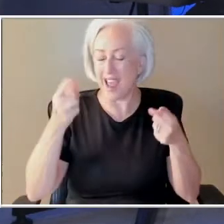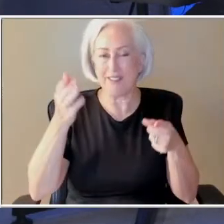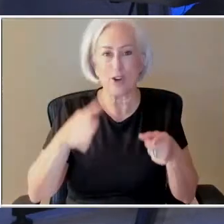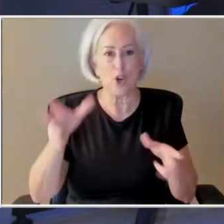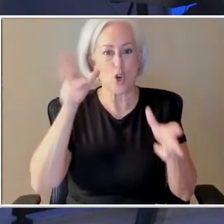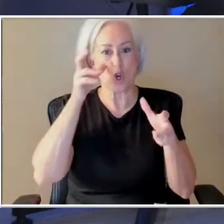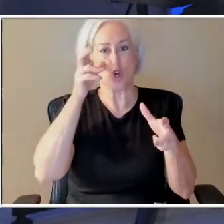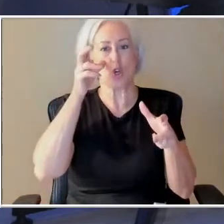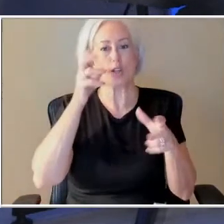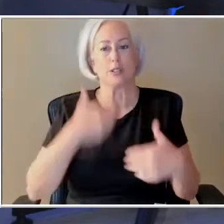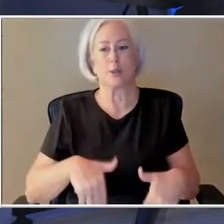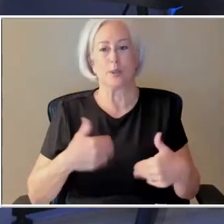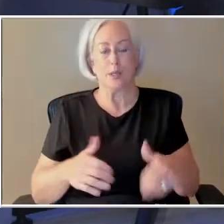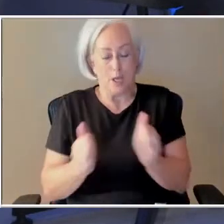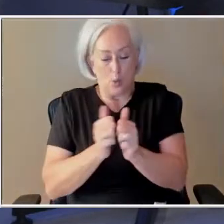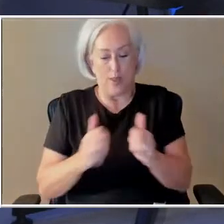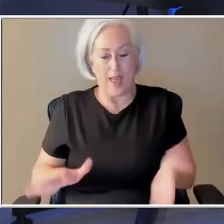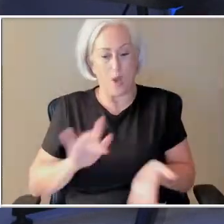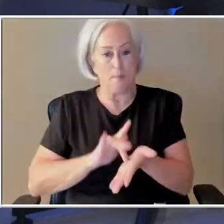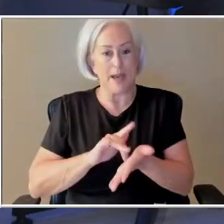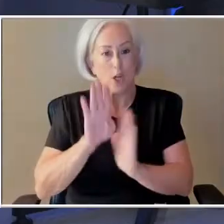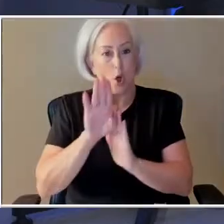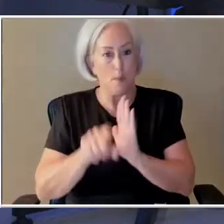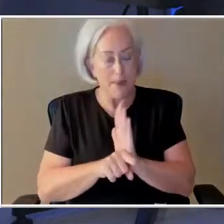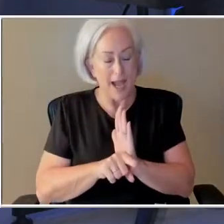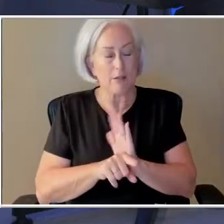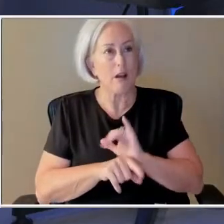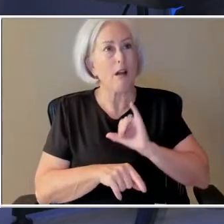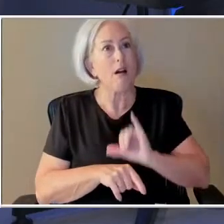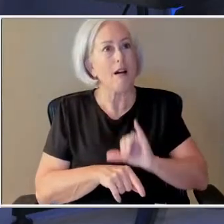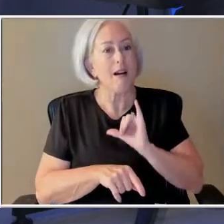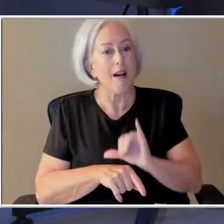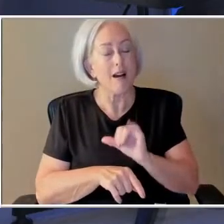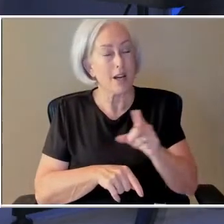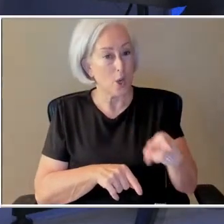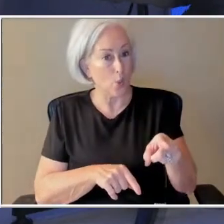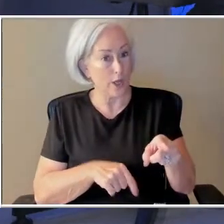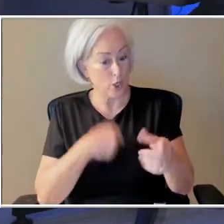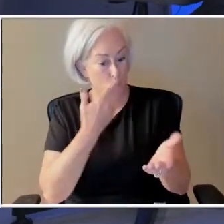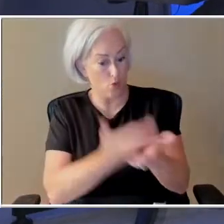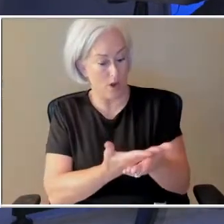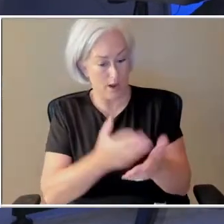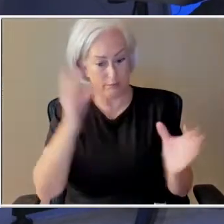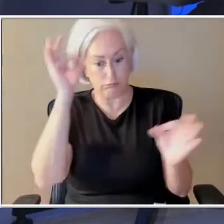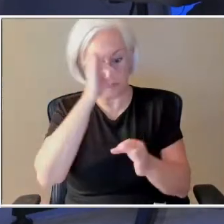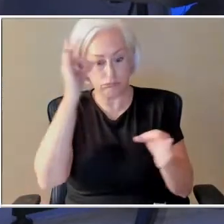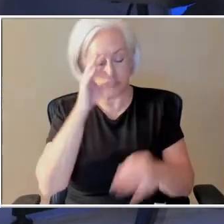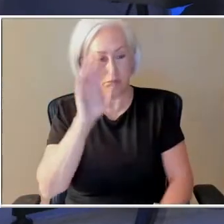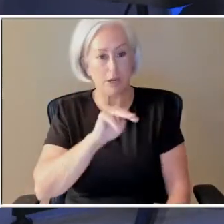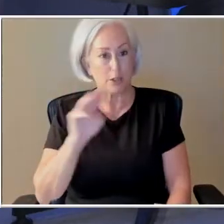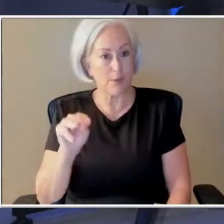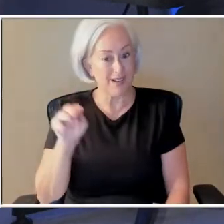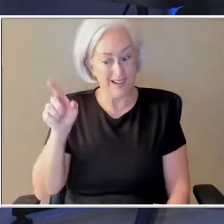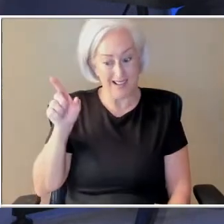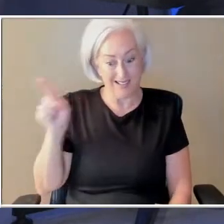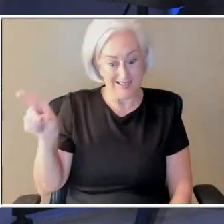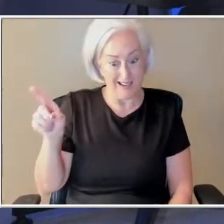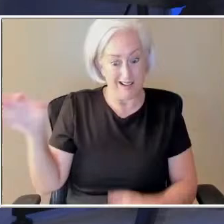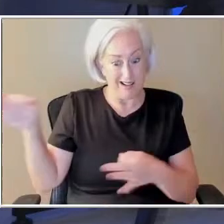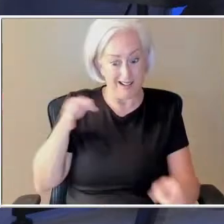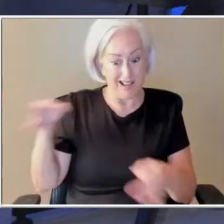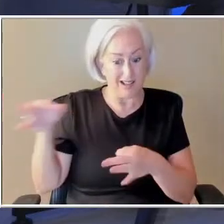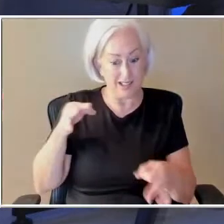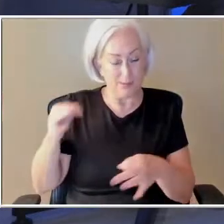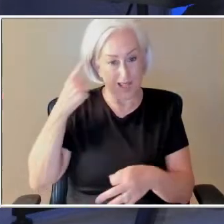a medical background. It is, when you came in not knowing what multiple myeloma was, did it help to have someone like Dr. Abdallah explain